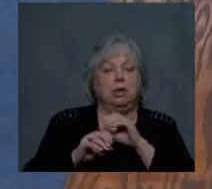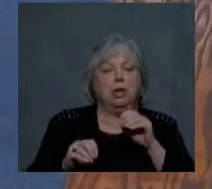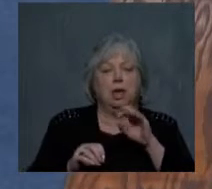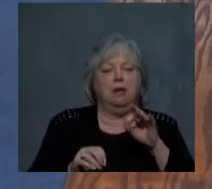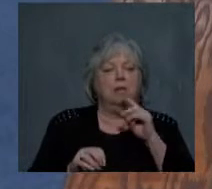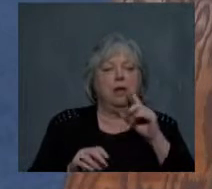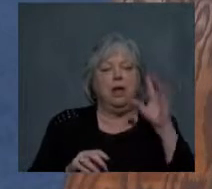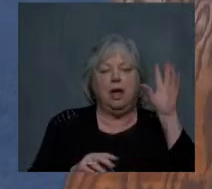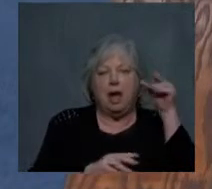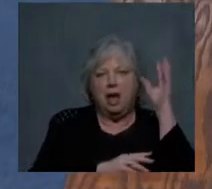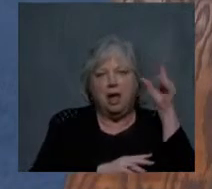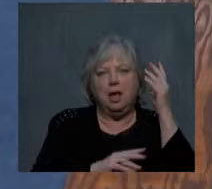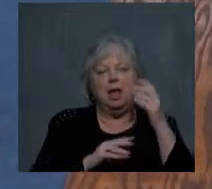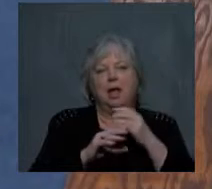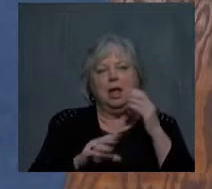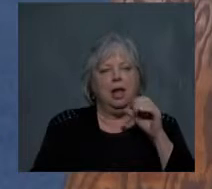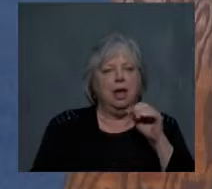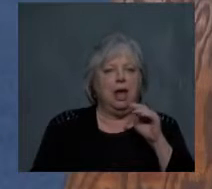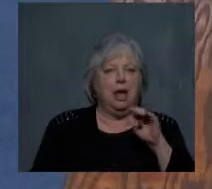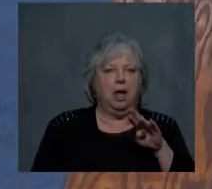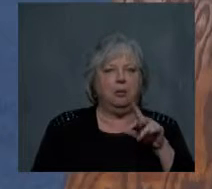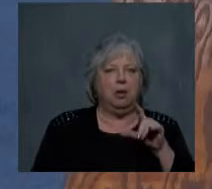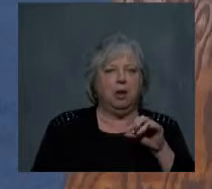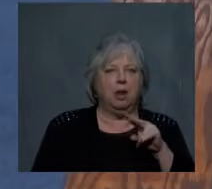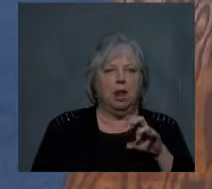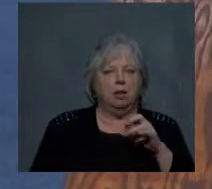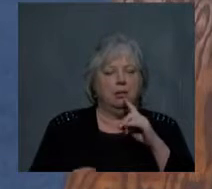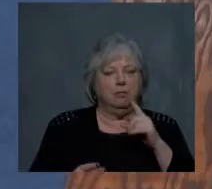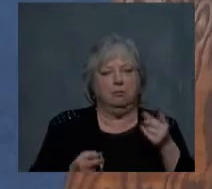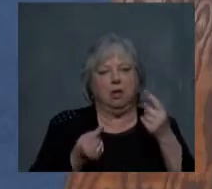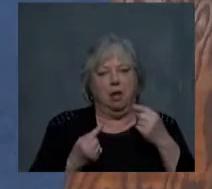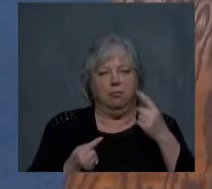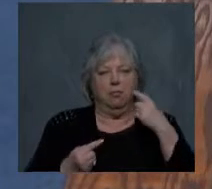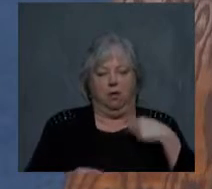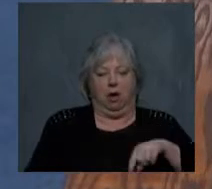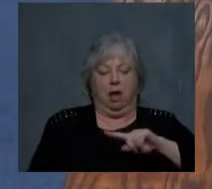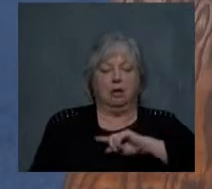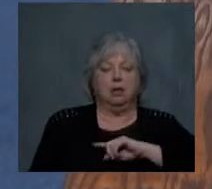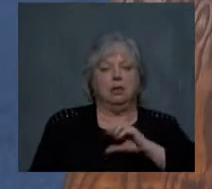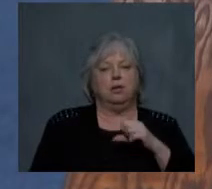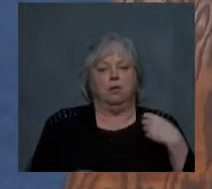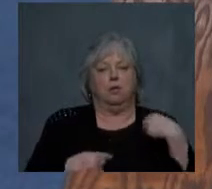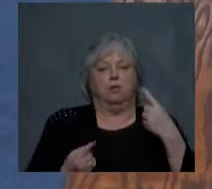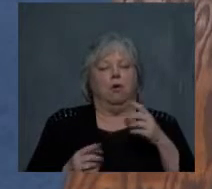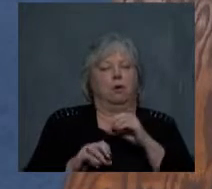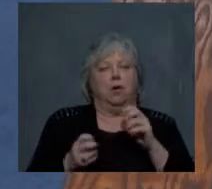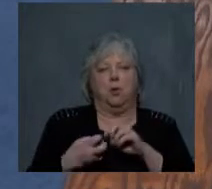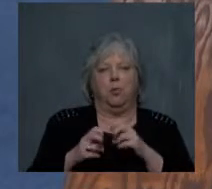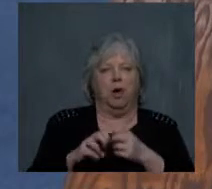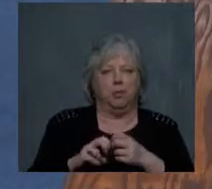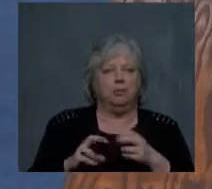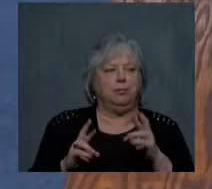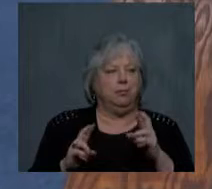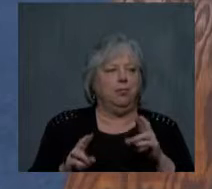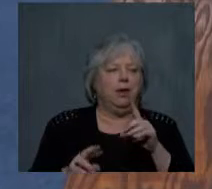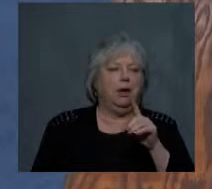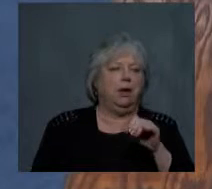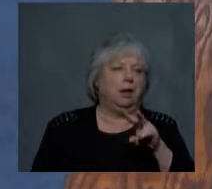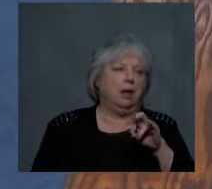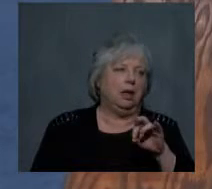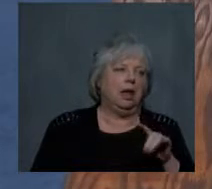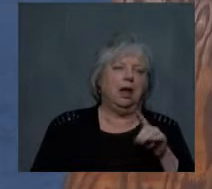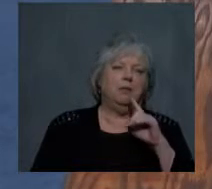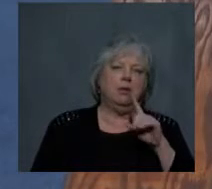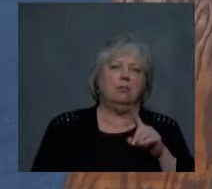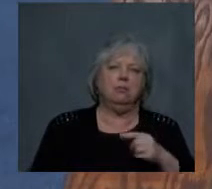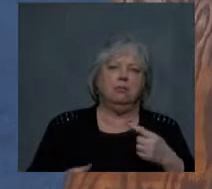ambulances that she's hearing have been coming for us. So we're so far no problems. David, I think, has been living there with his family for about a